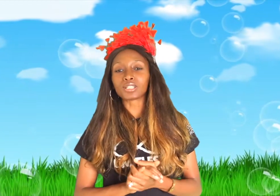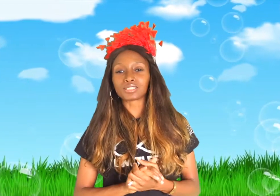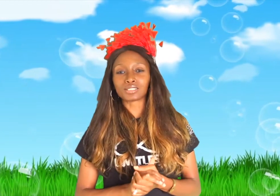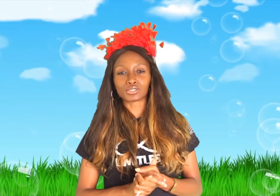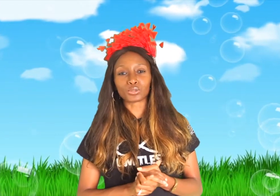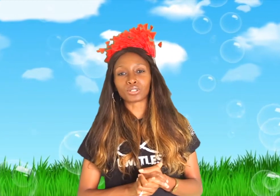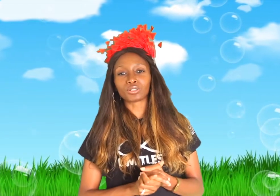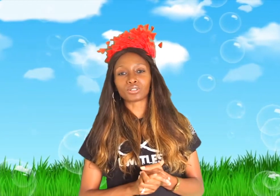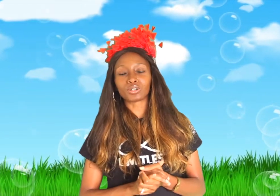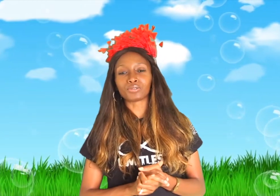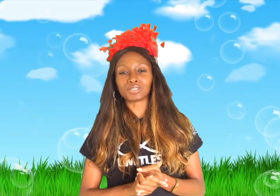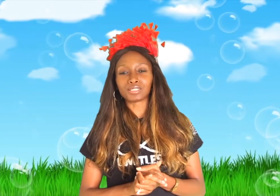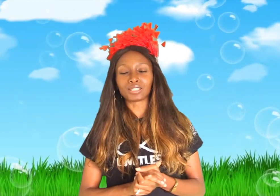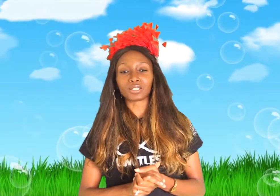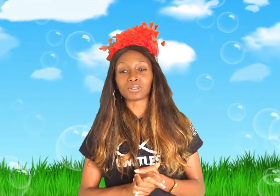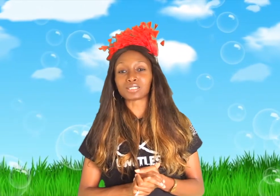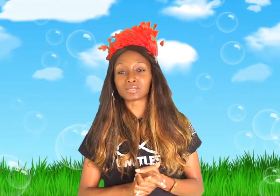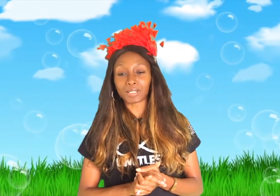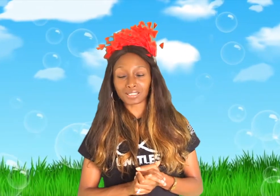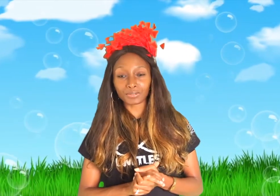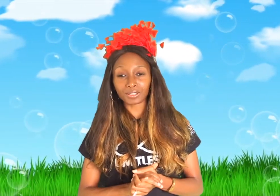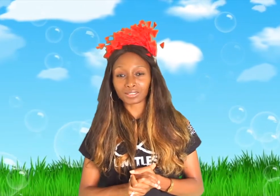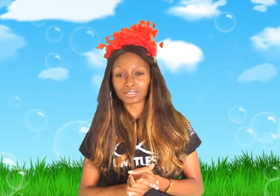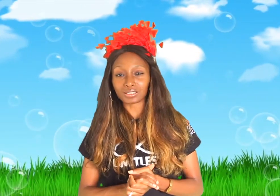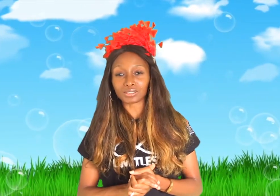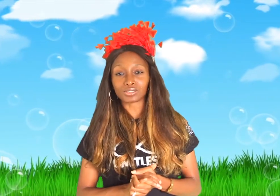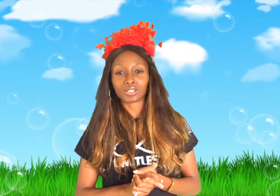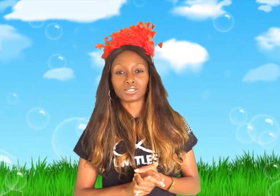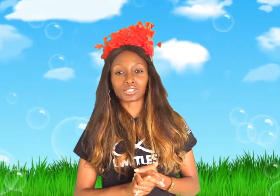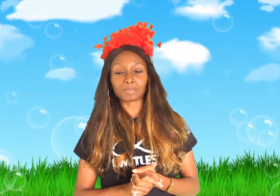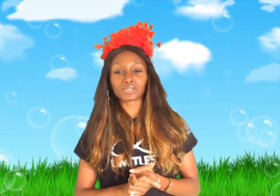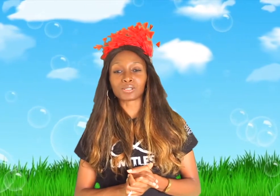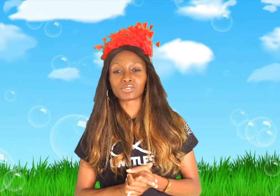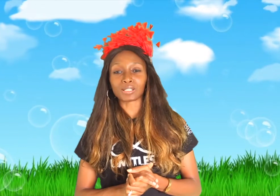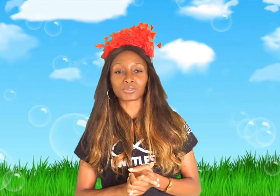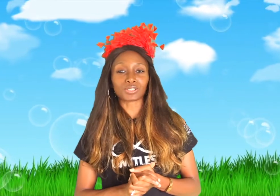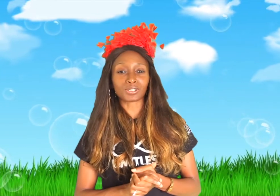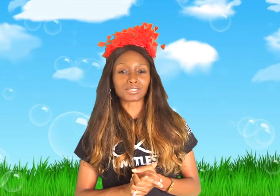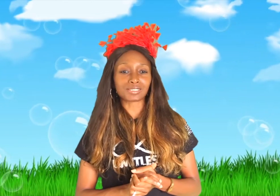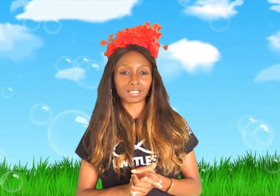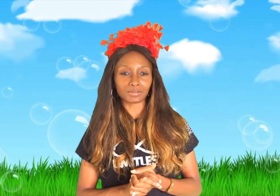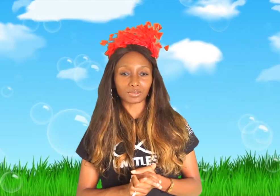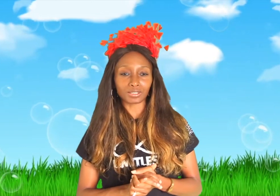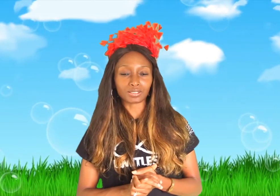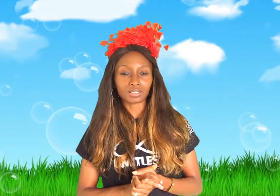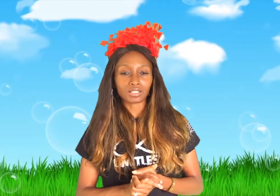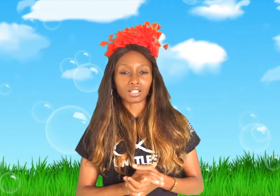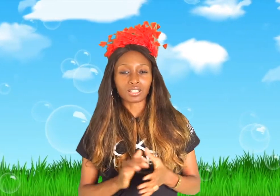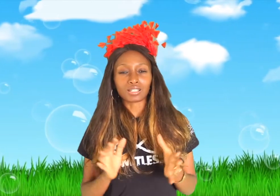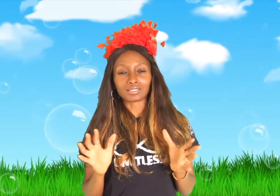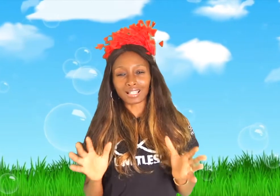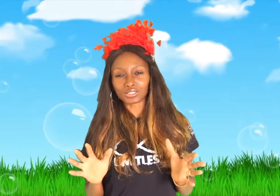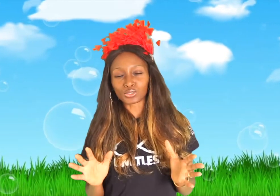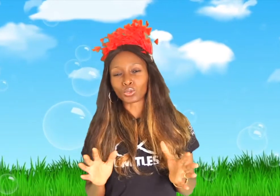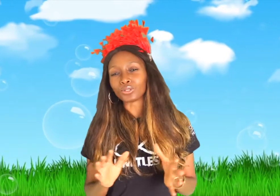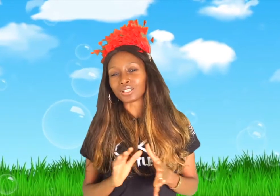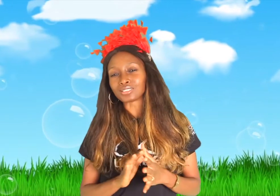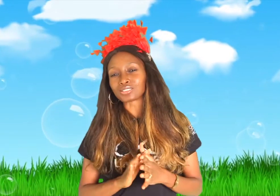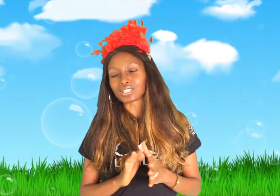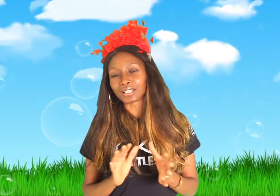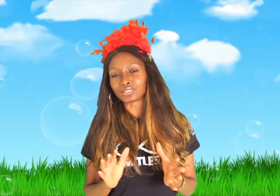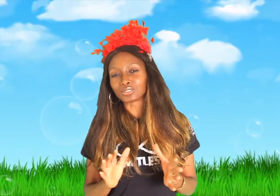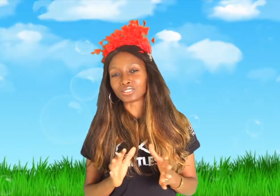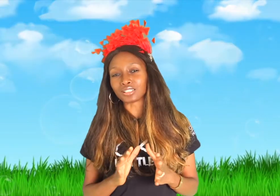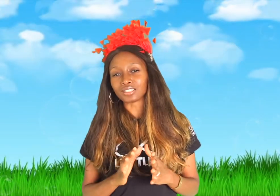If you look into the story of Ezekiel, specifically the chapter 37, that story